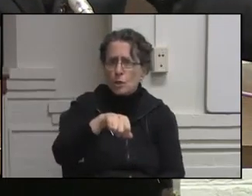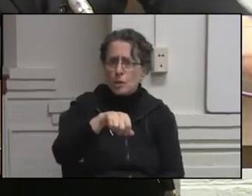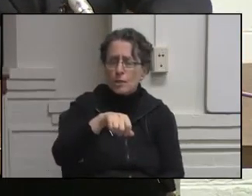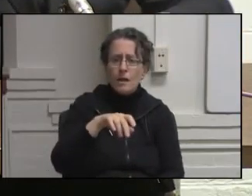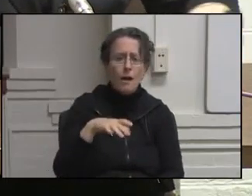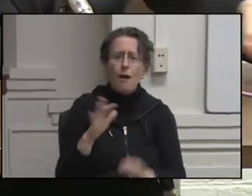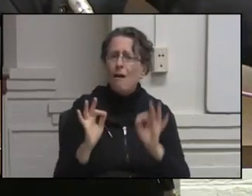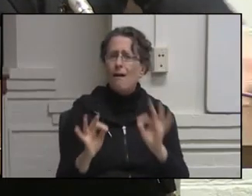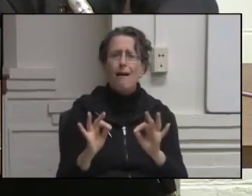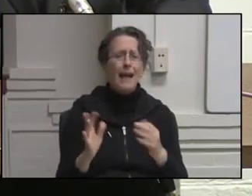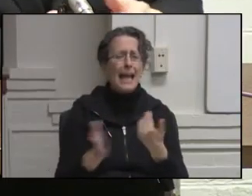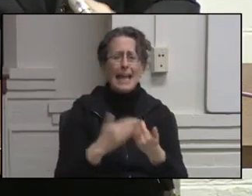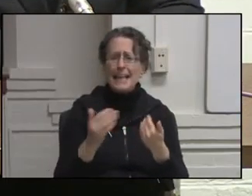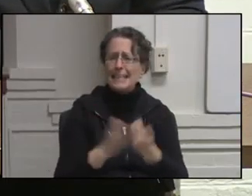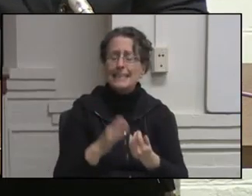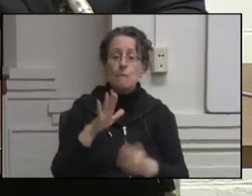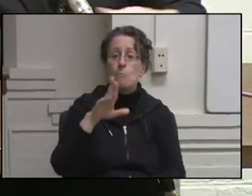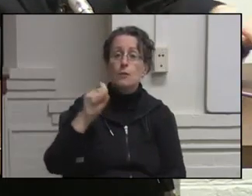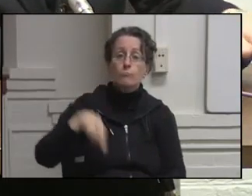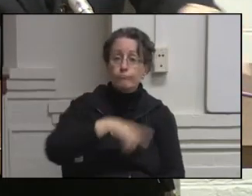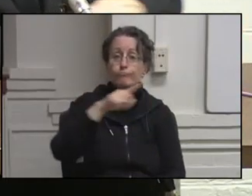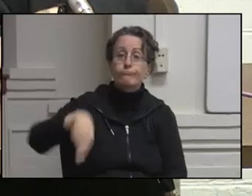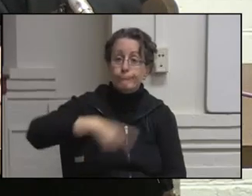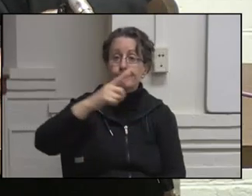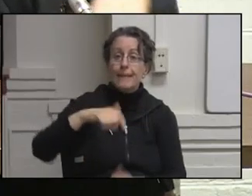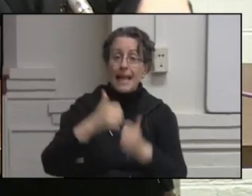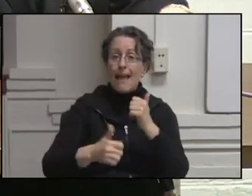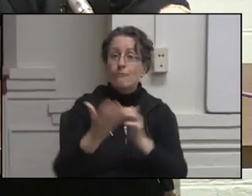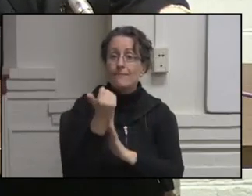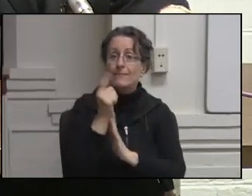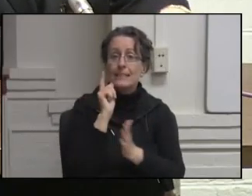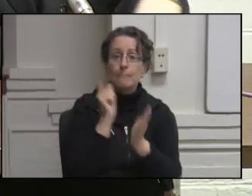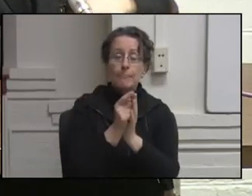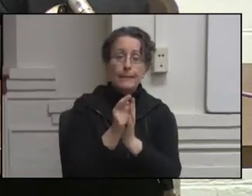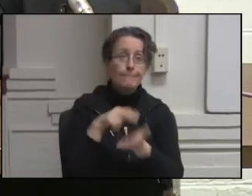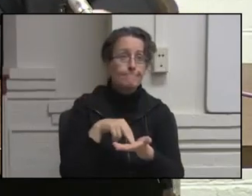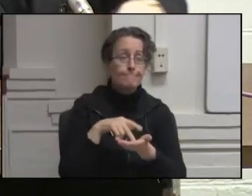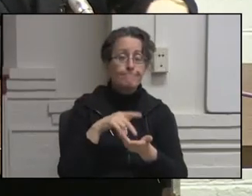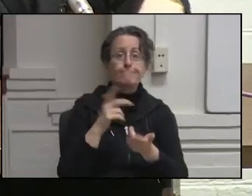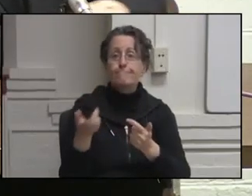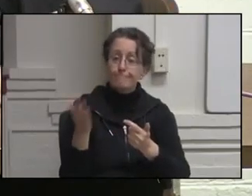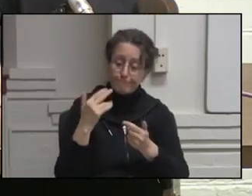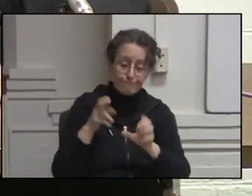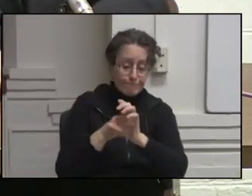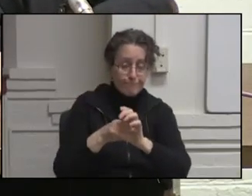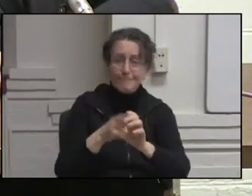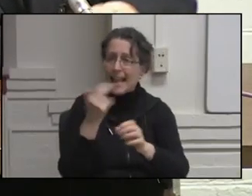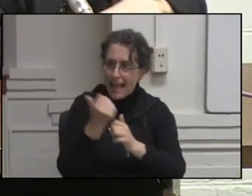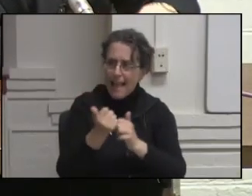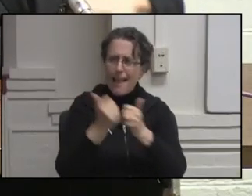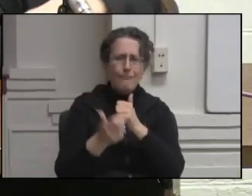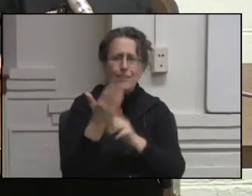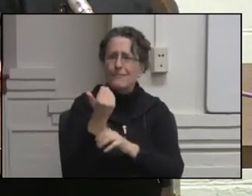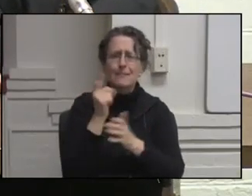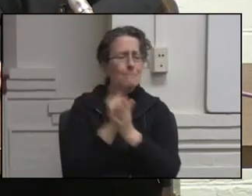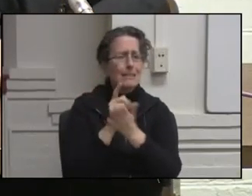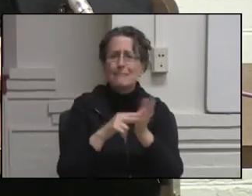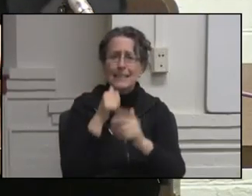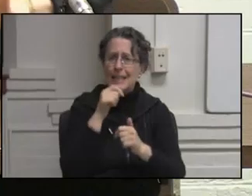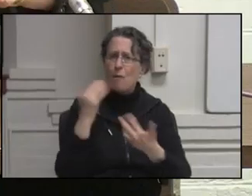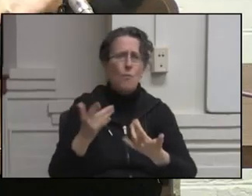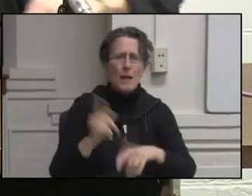a 15-minute loop. And, you know, you're not in town, so you can then, when you're